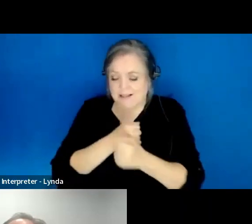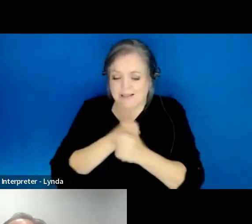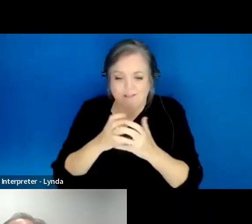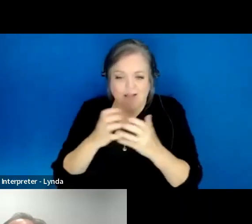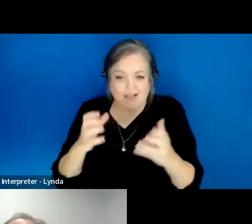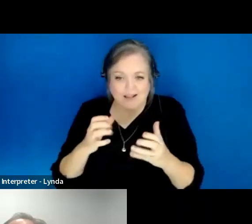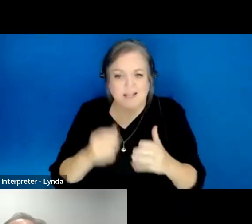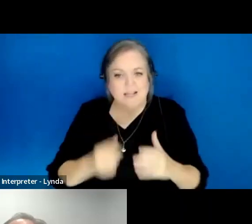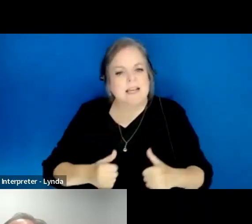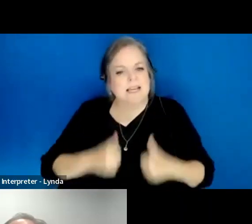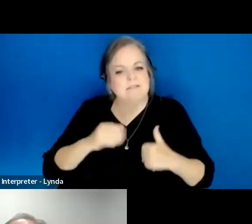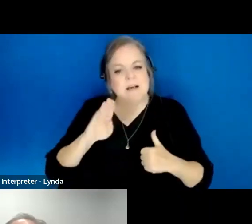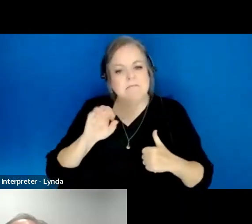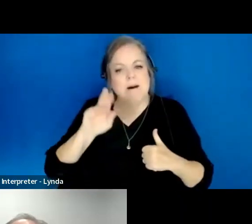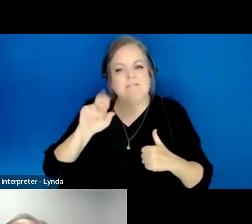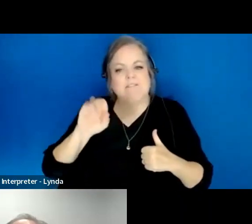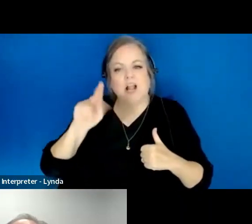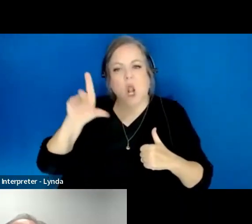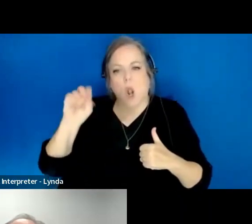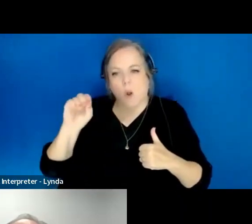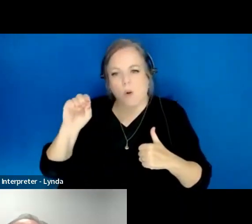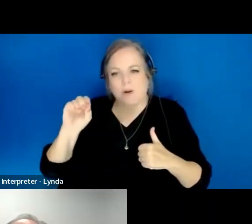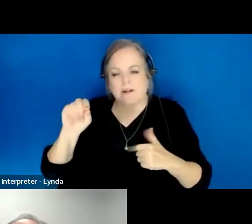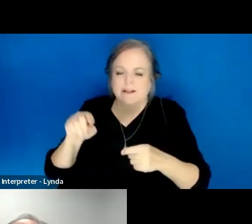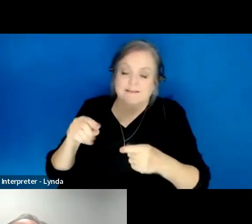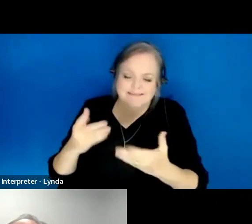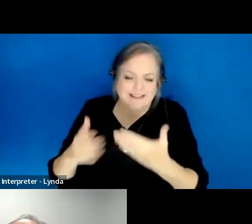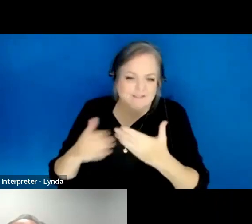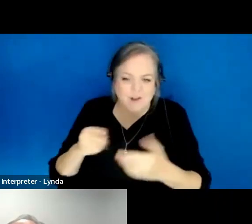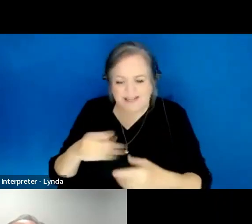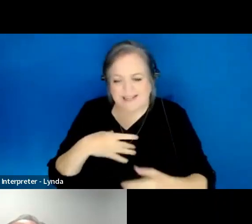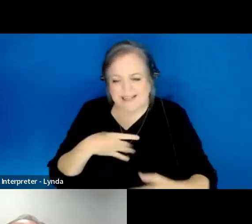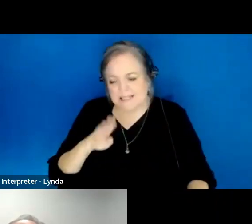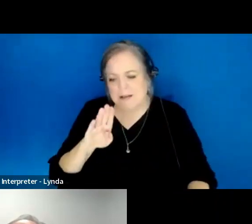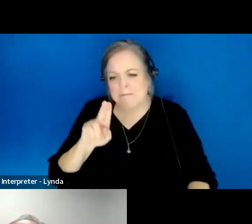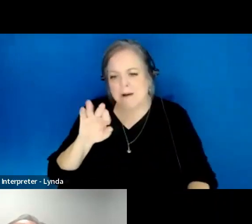lives up in Buffalo, even though he likes the Buffalo Bills. He's